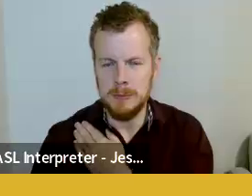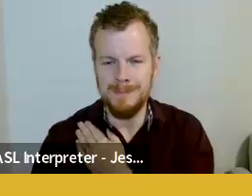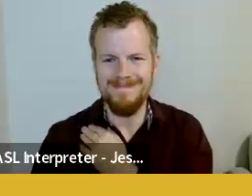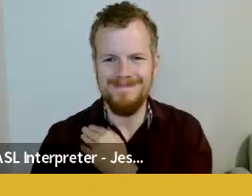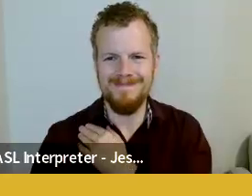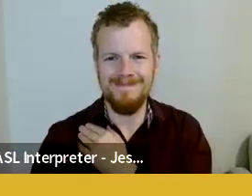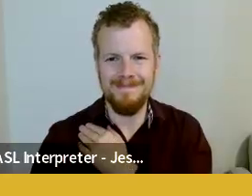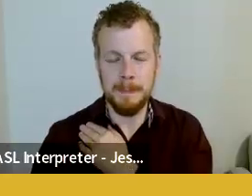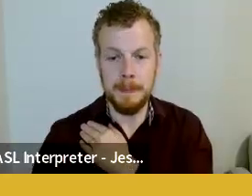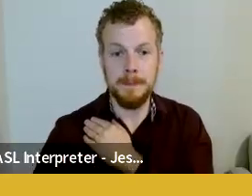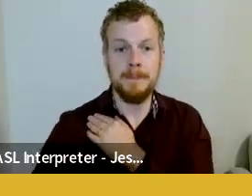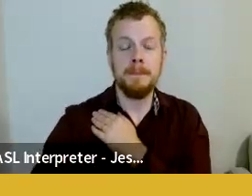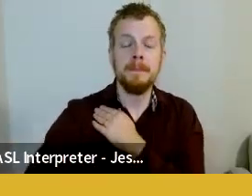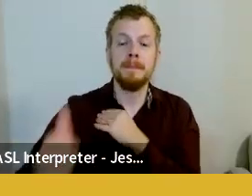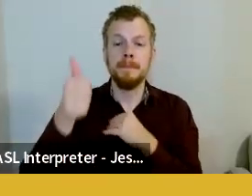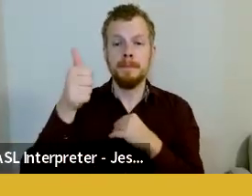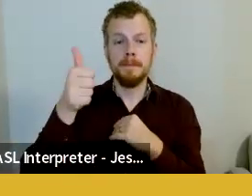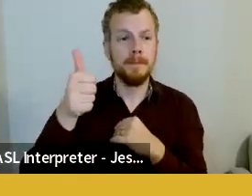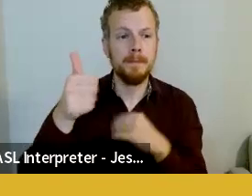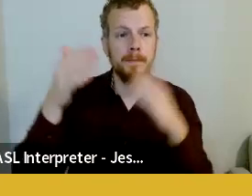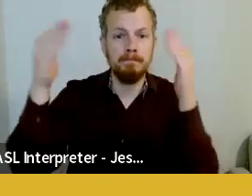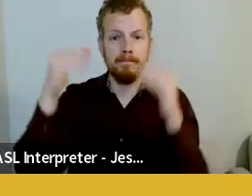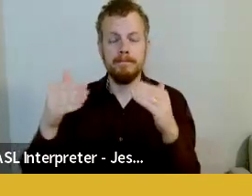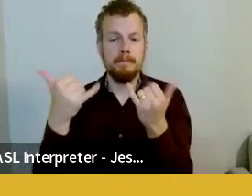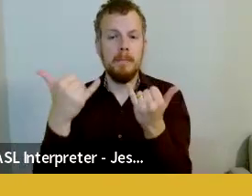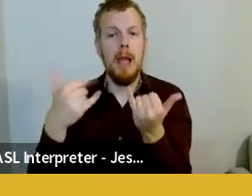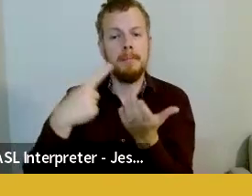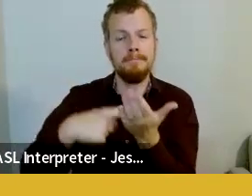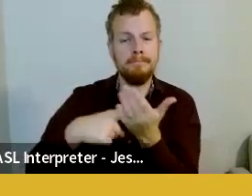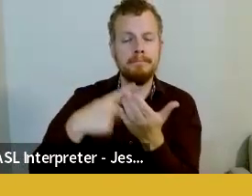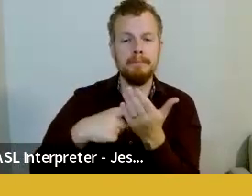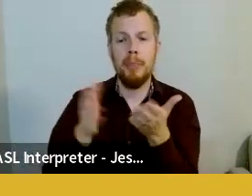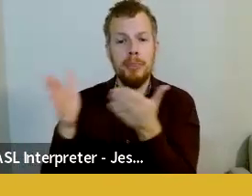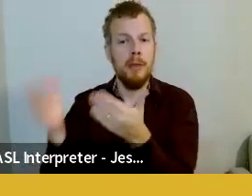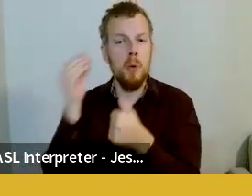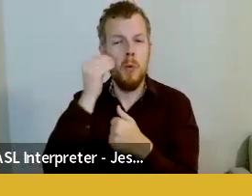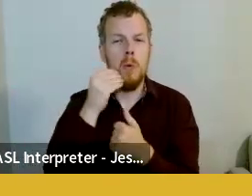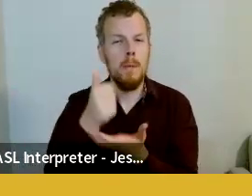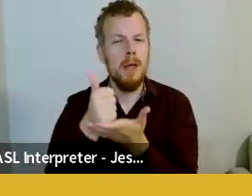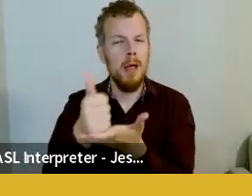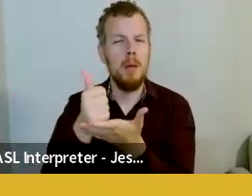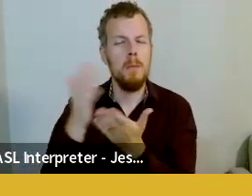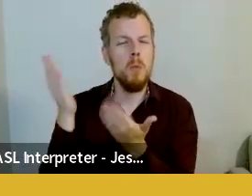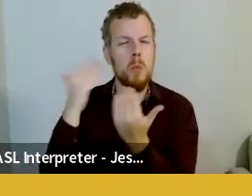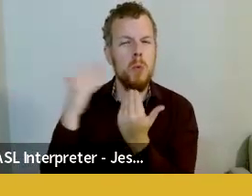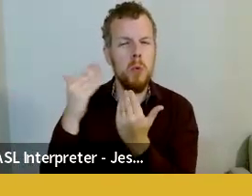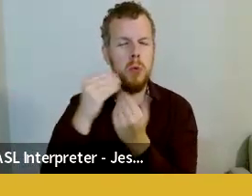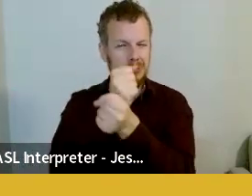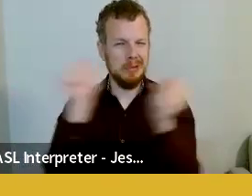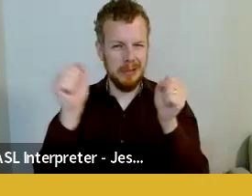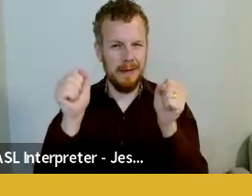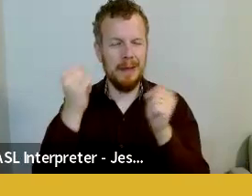All right. So now we're going to talk about some home heat safety tips for how we can stay safe